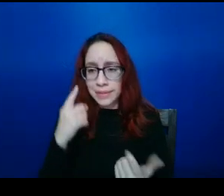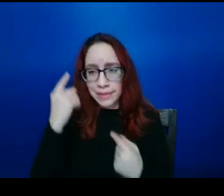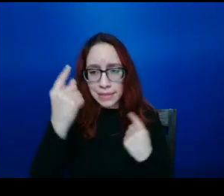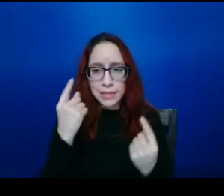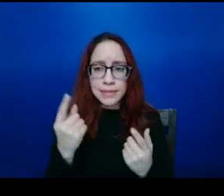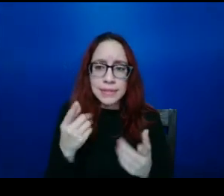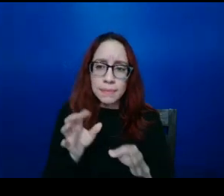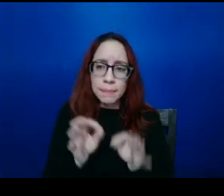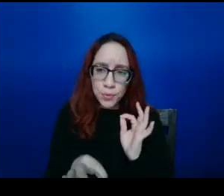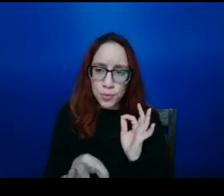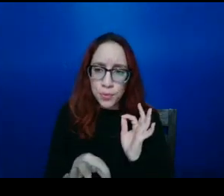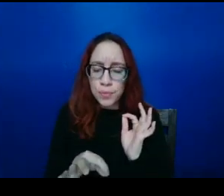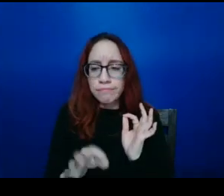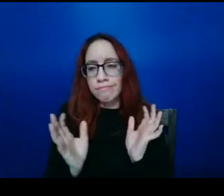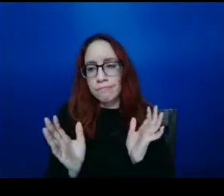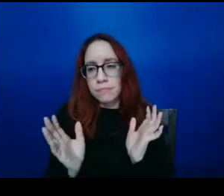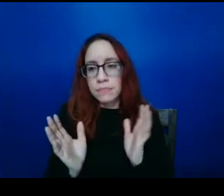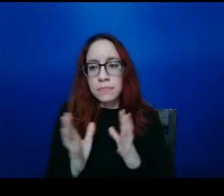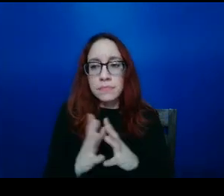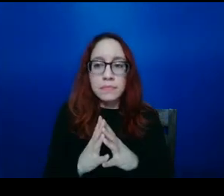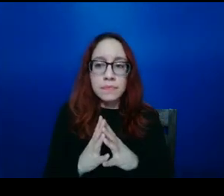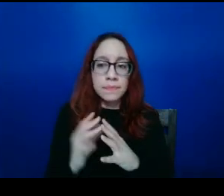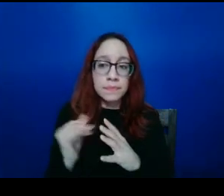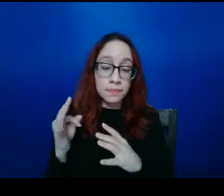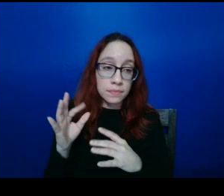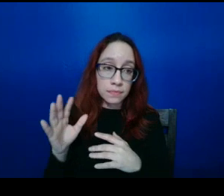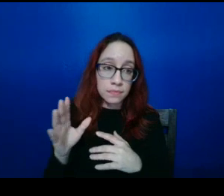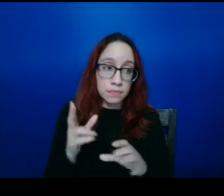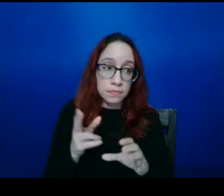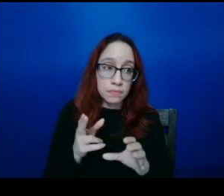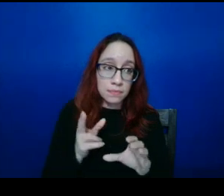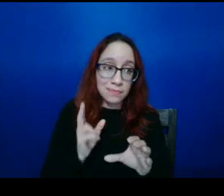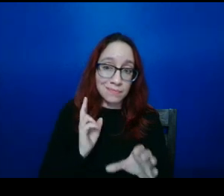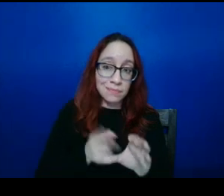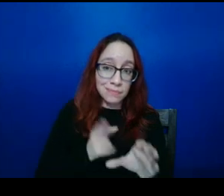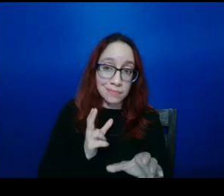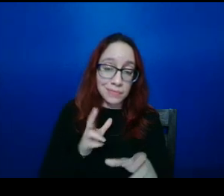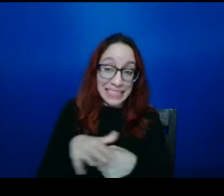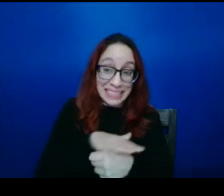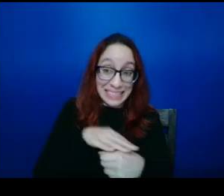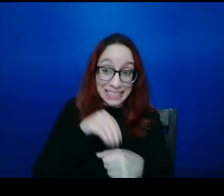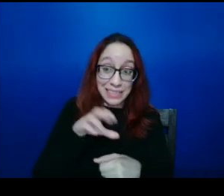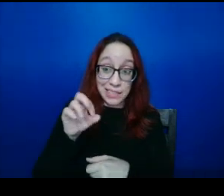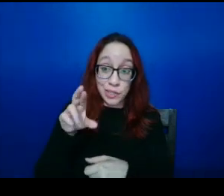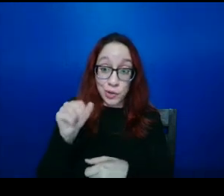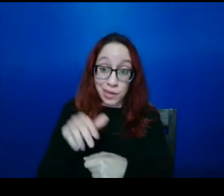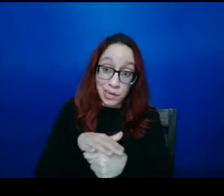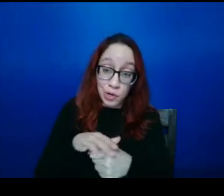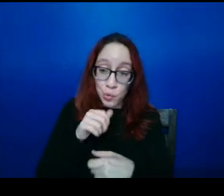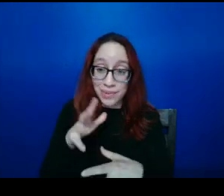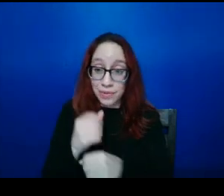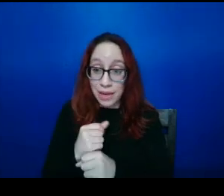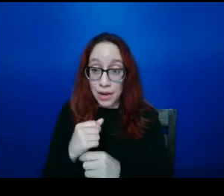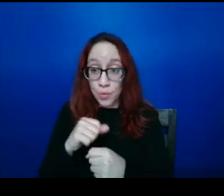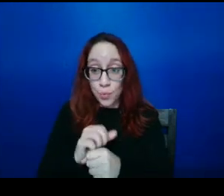it simple, and whether you're in or out of the CRA area, if you've received any sort of COVID